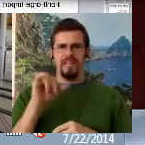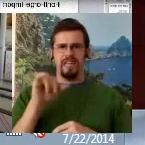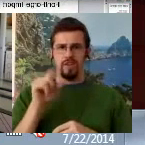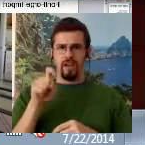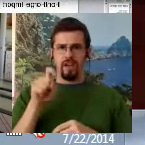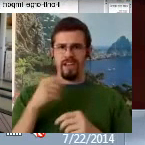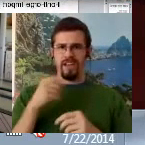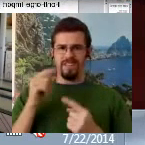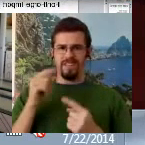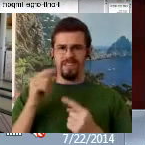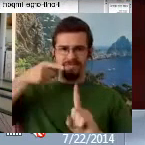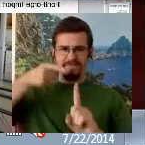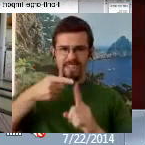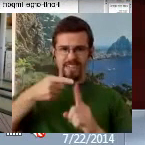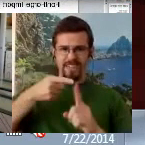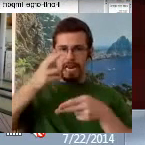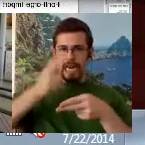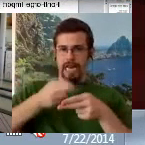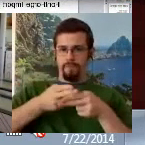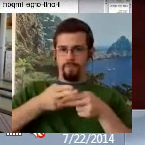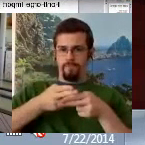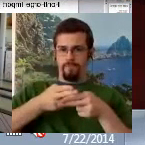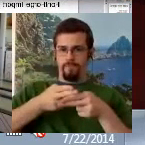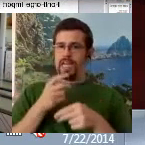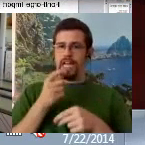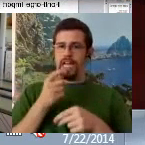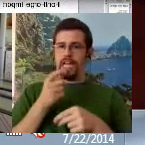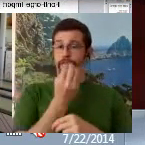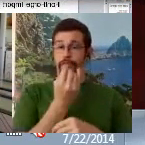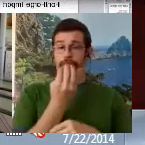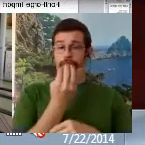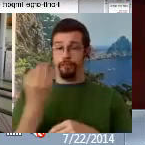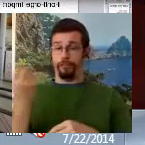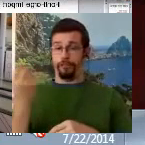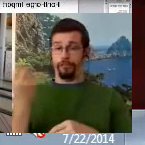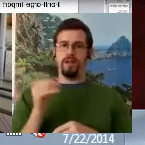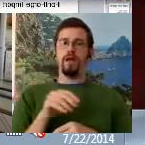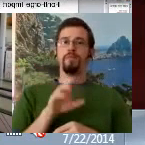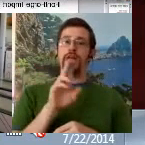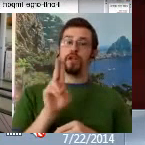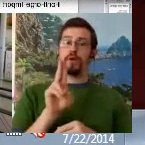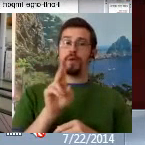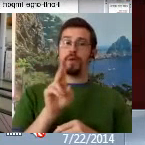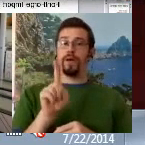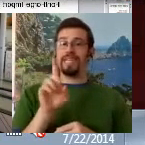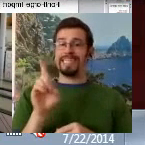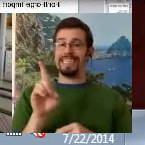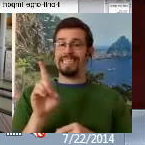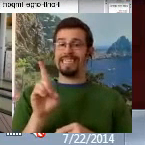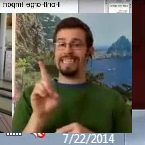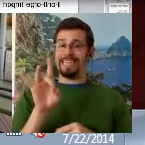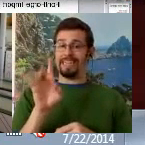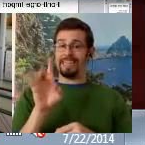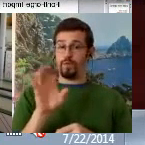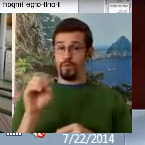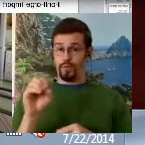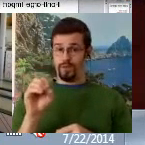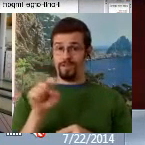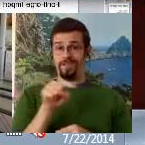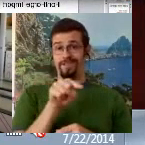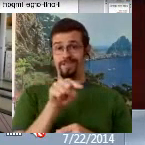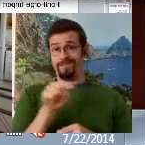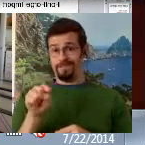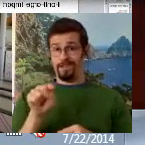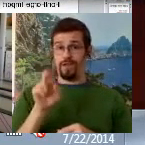convention, and it's a little bit gibberish, but you can see there's U18 or 1D800,